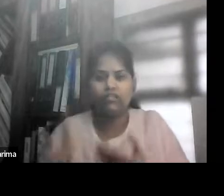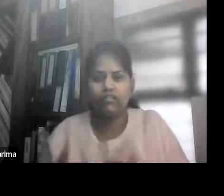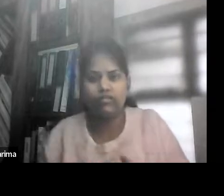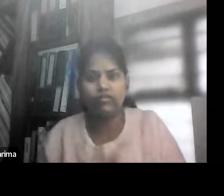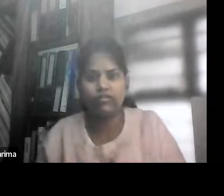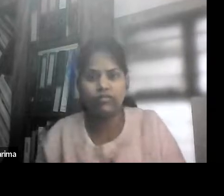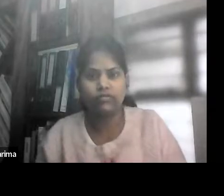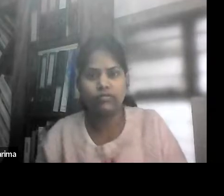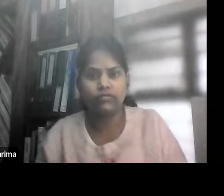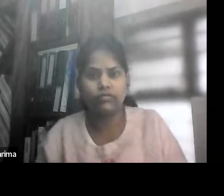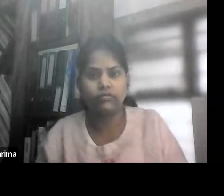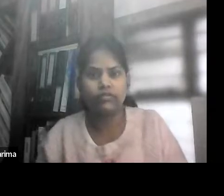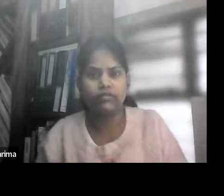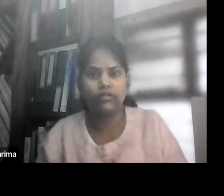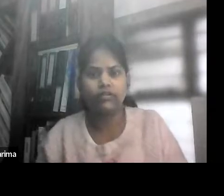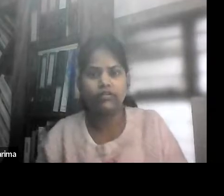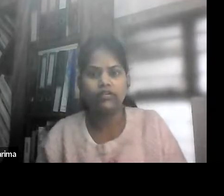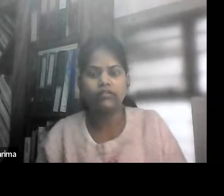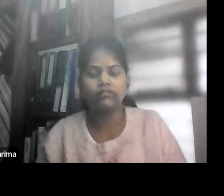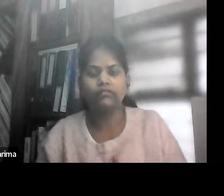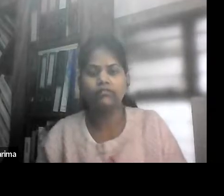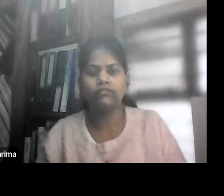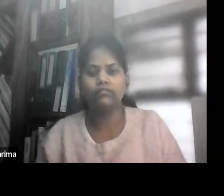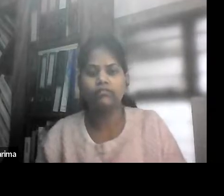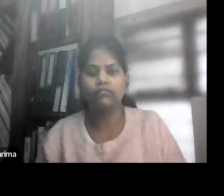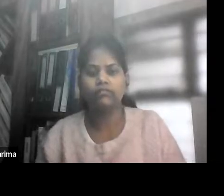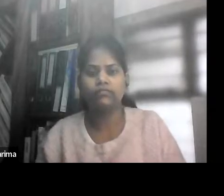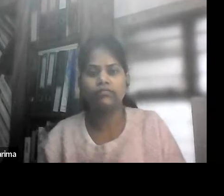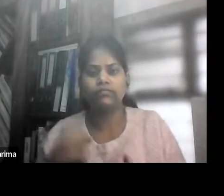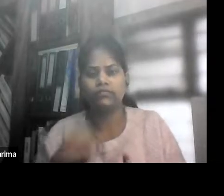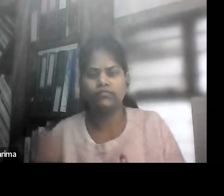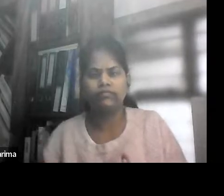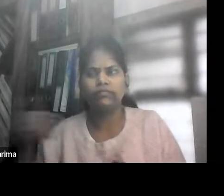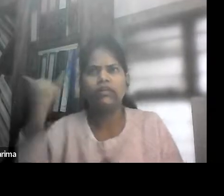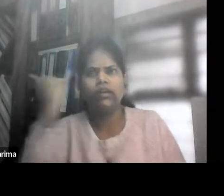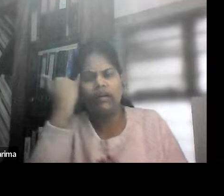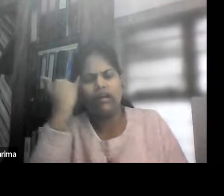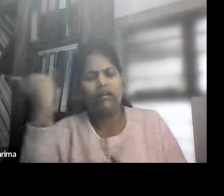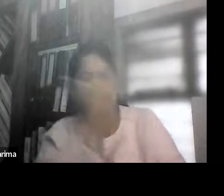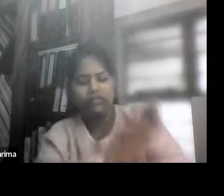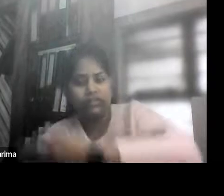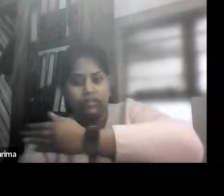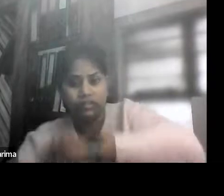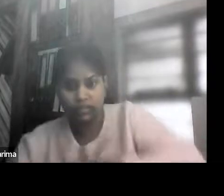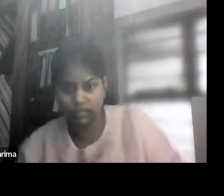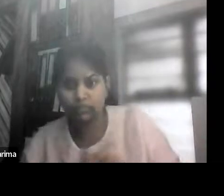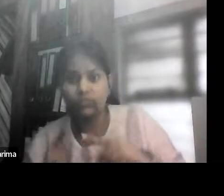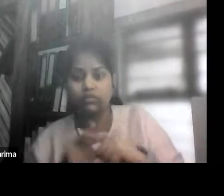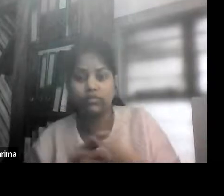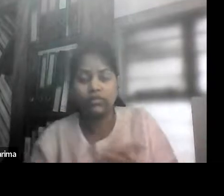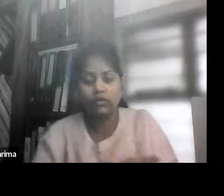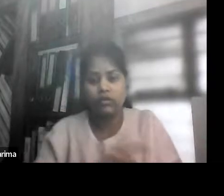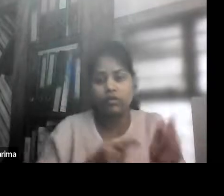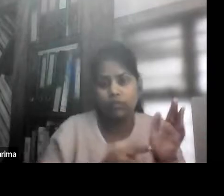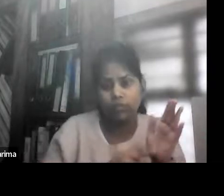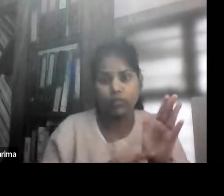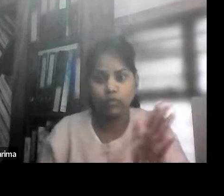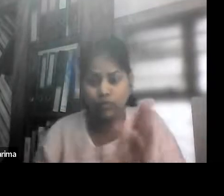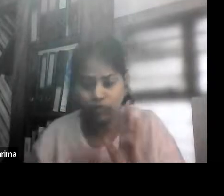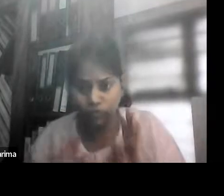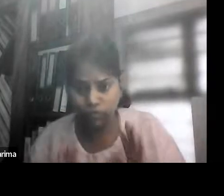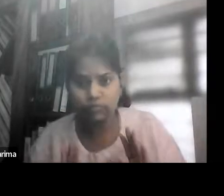we come in to this idea of disability and performance is, whenever we